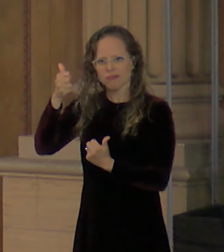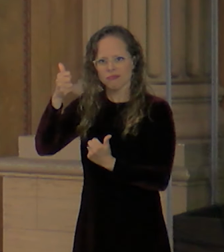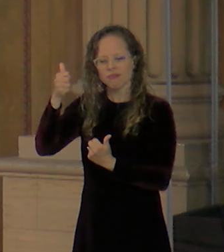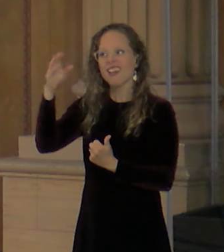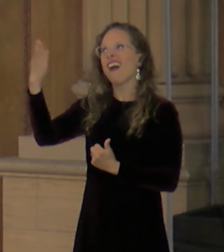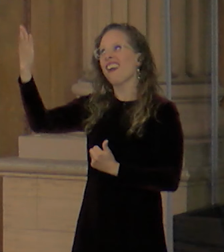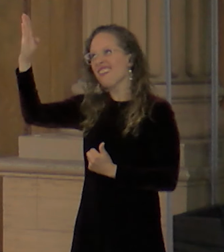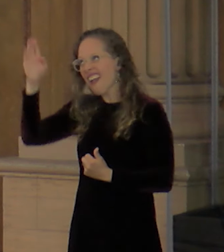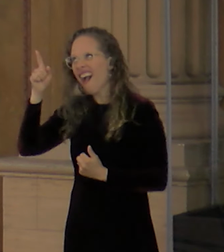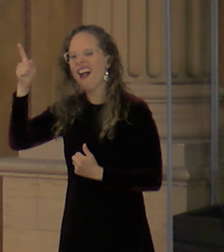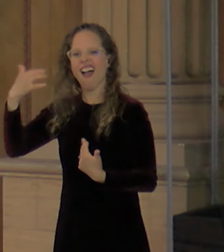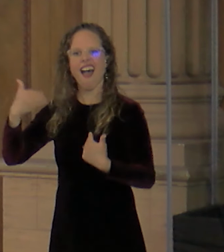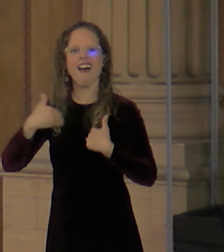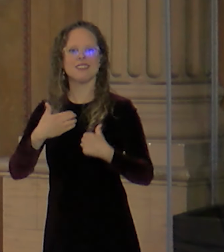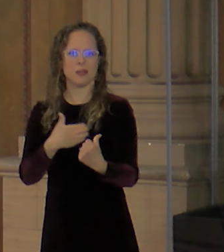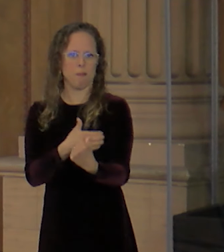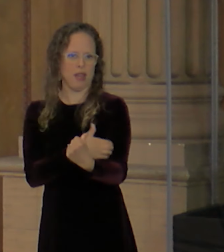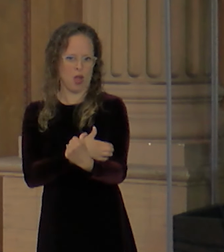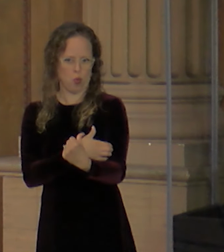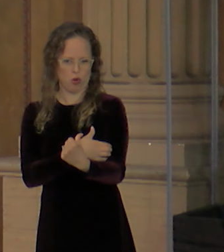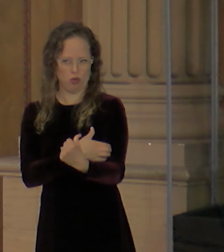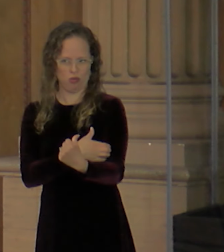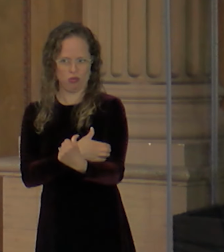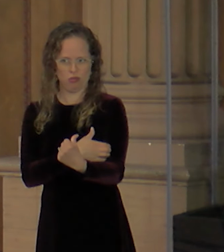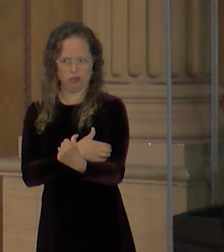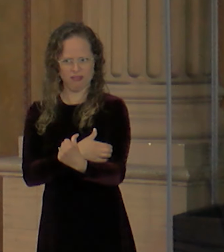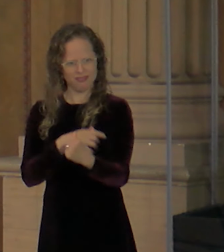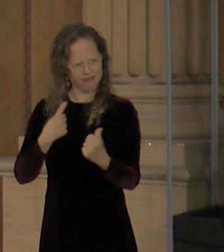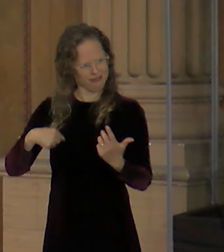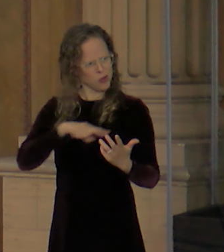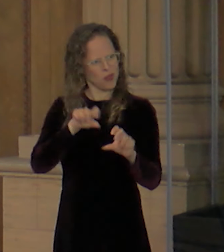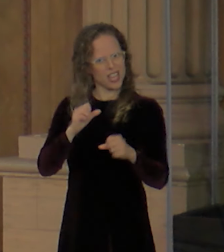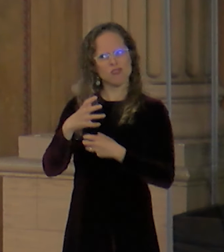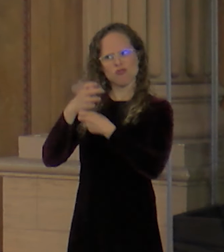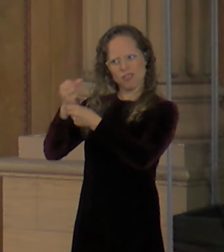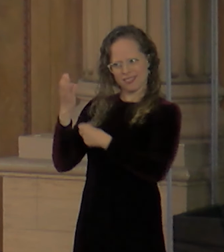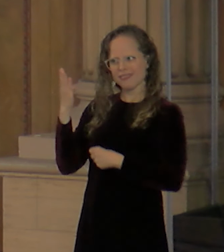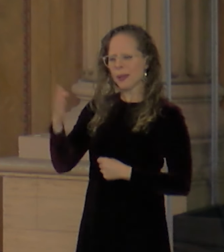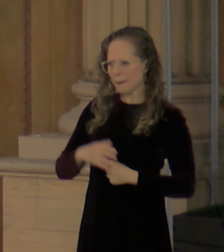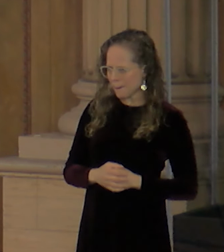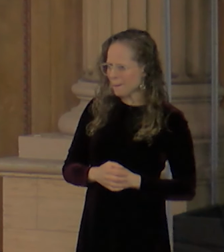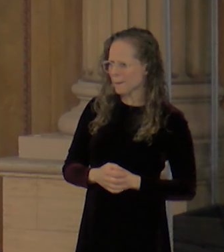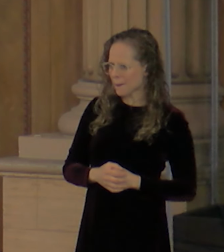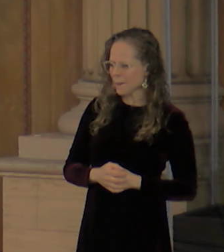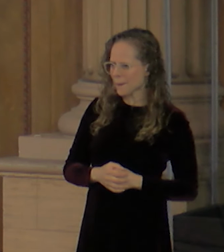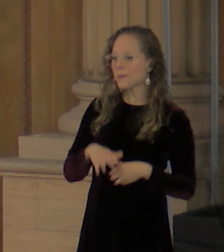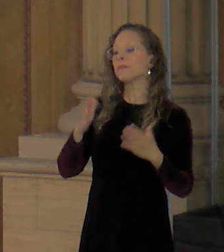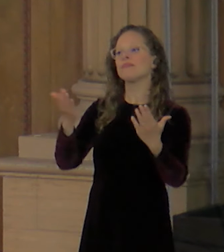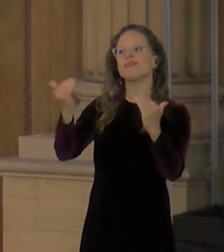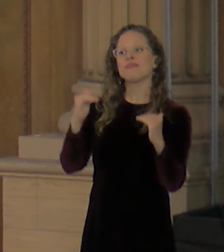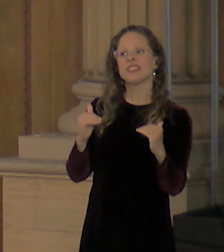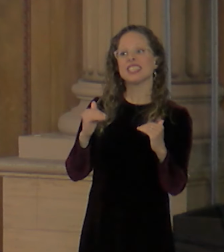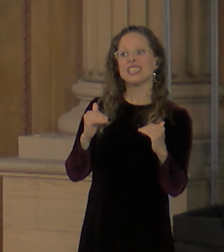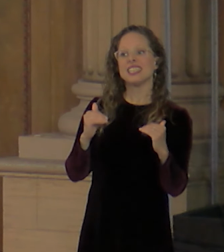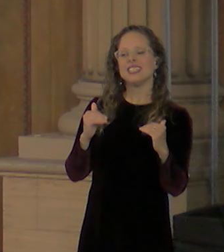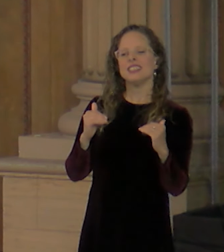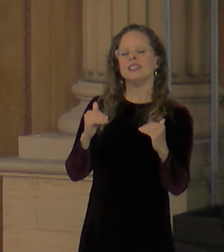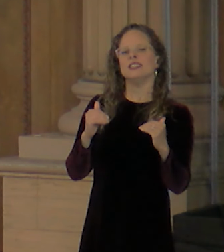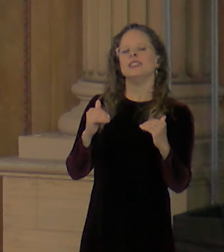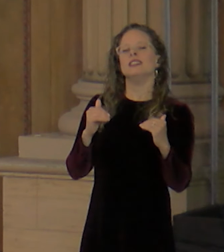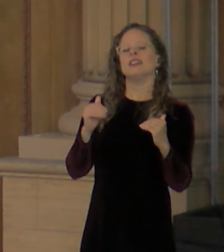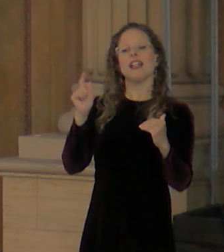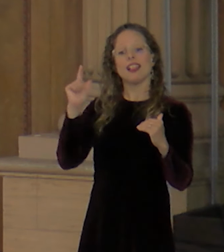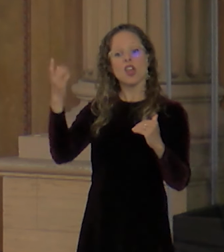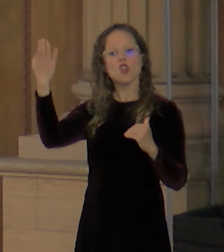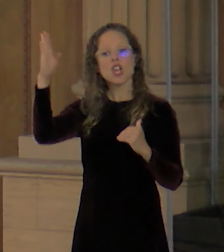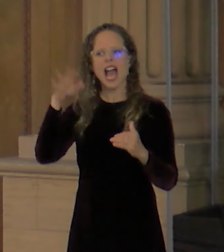to bring about true justice and he can be trusted to do so. And then he goes on, and in the second and third parts of his answer, he gives the